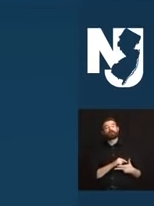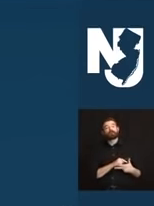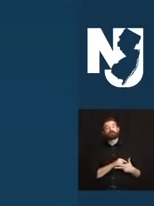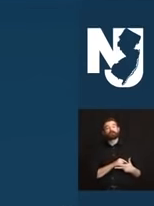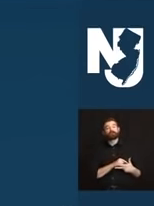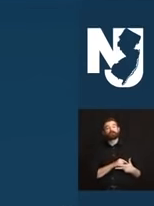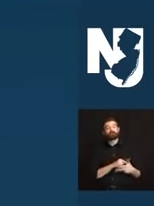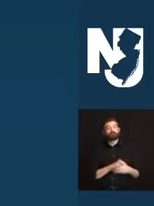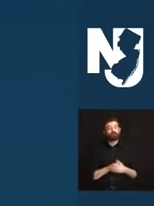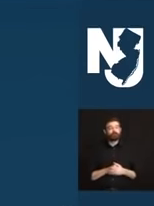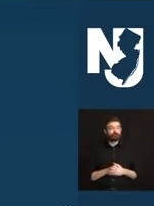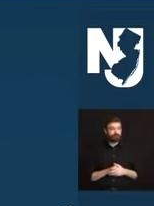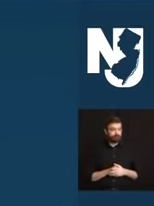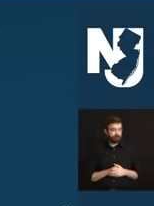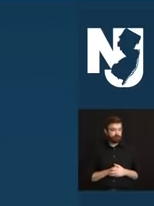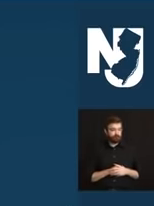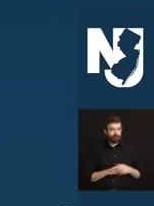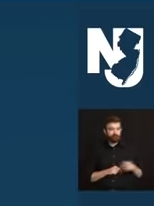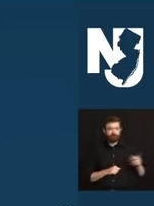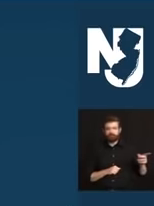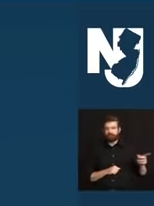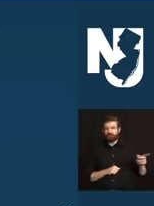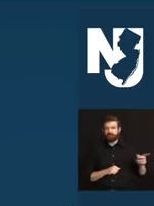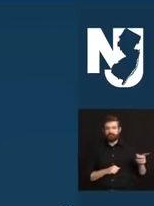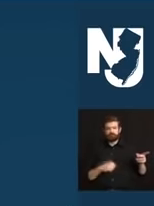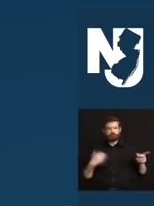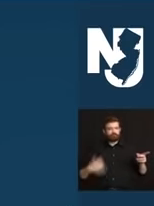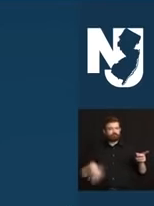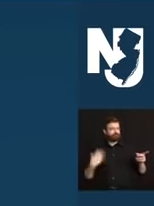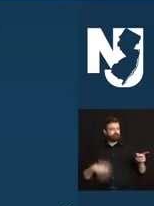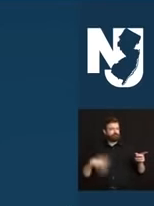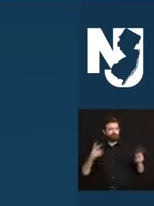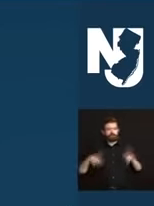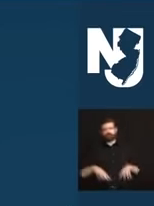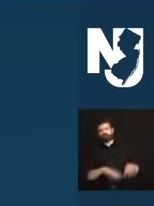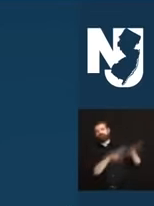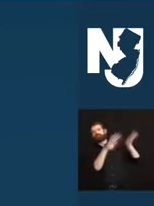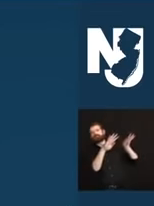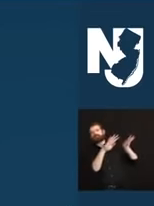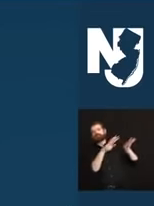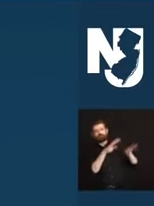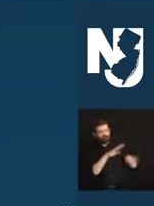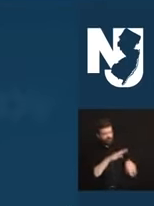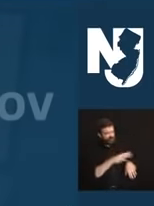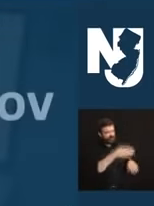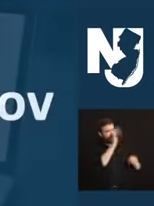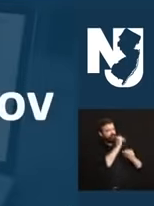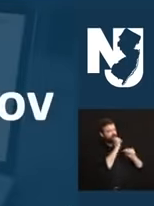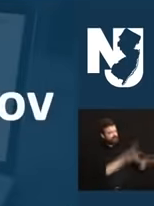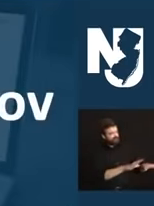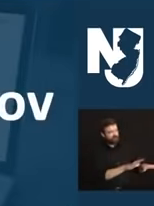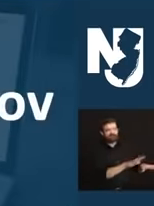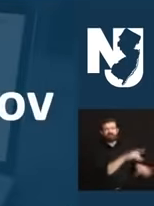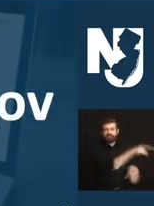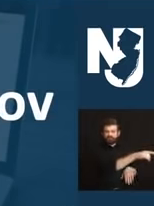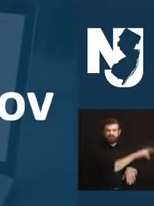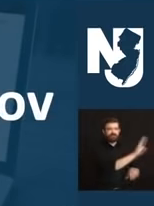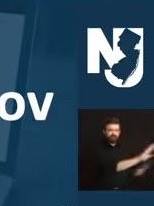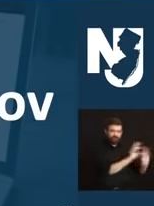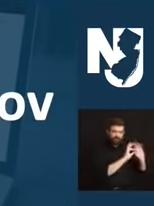just 73 years old. May God bless and watch over him and his family. So we remember